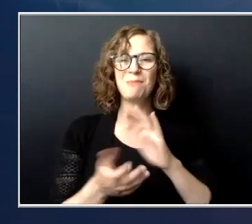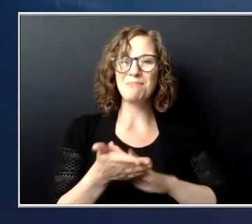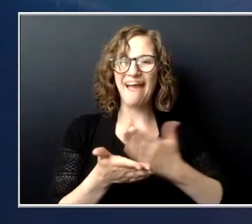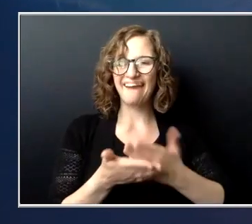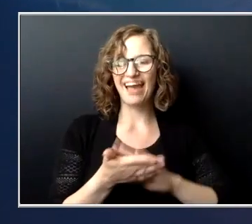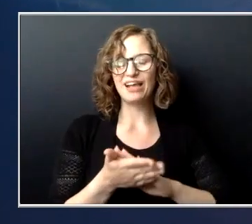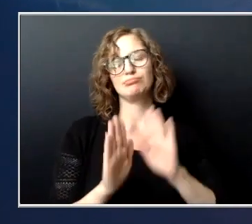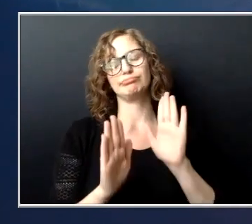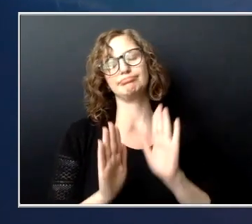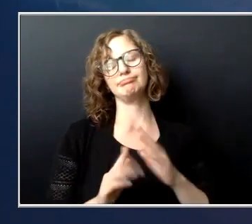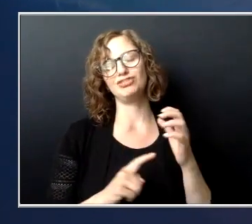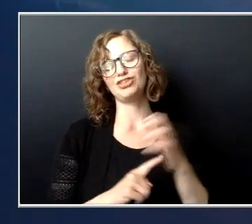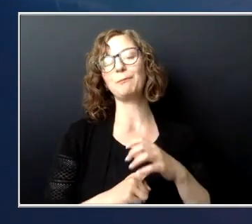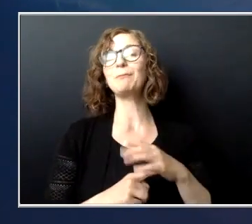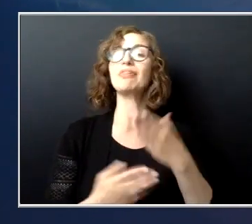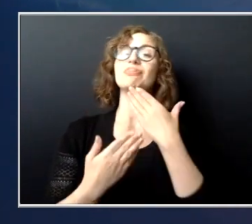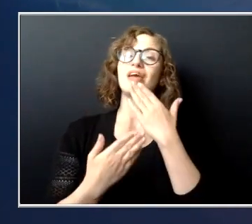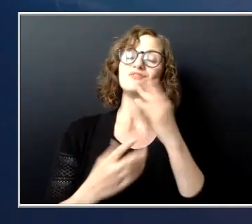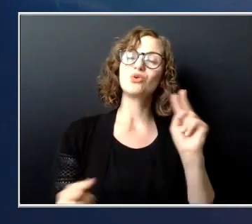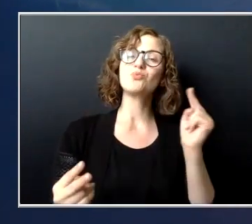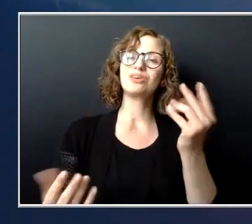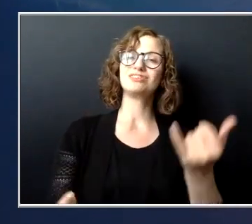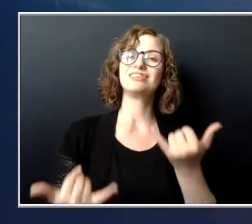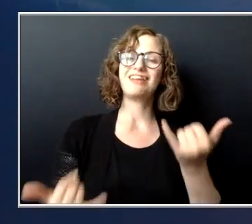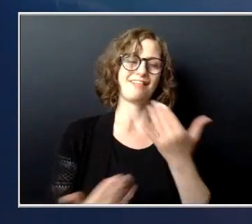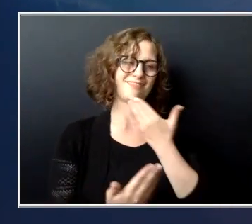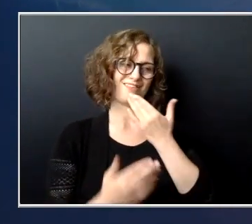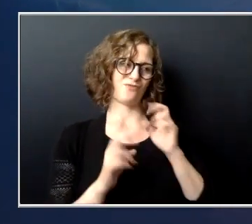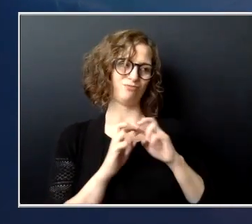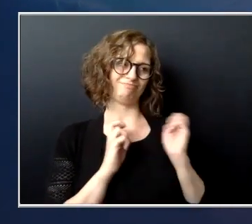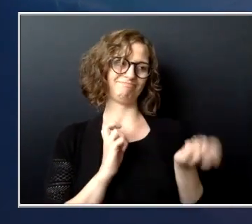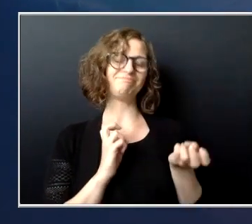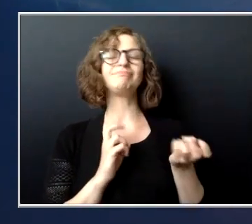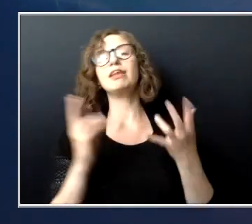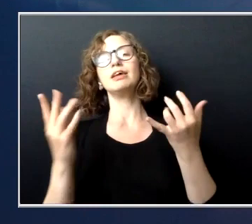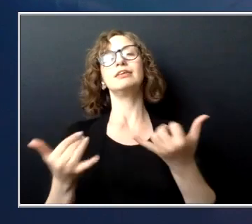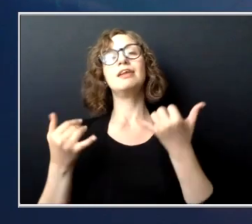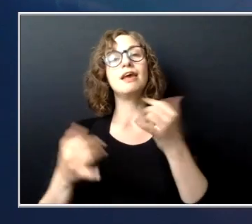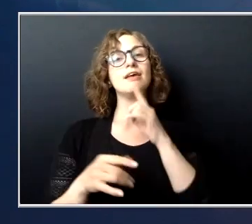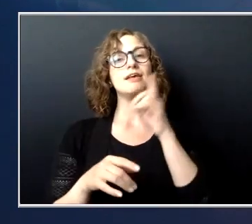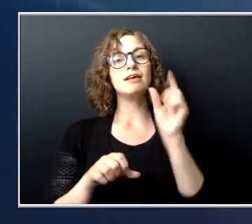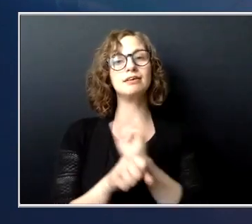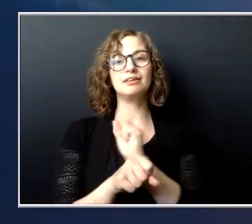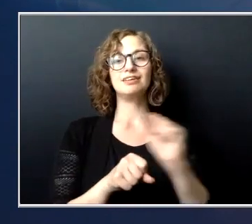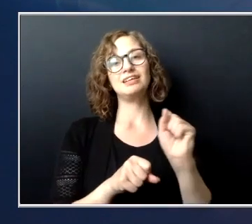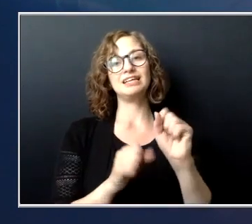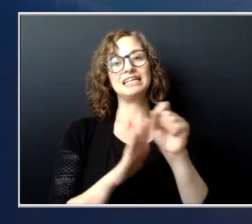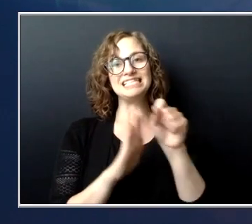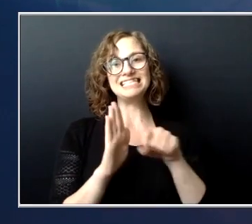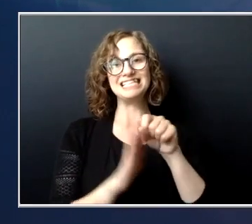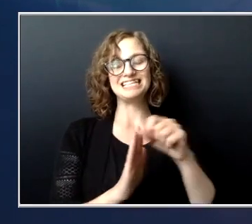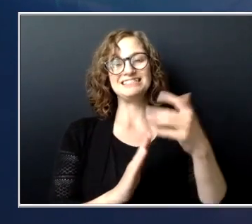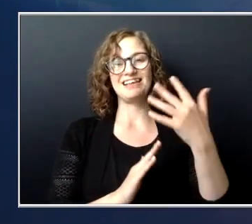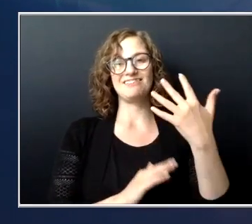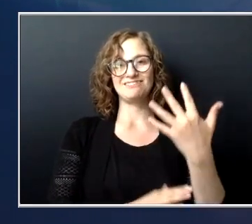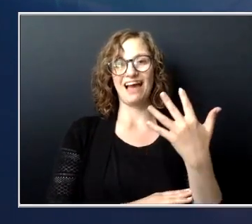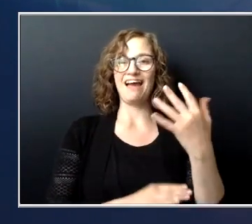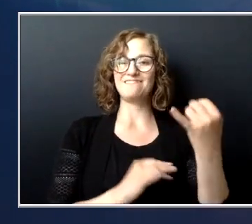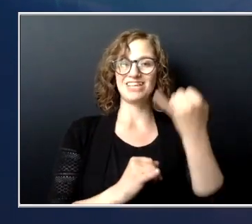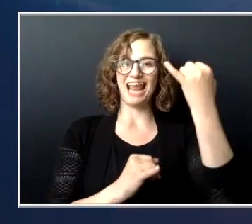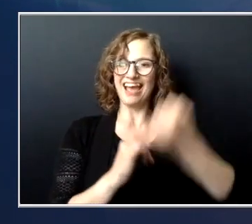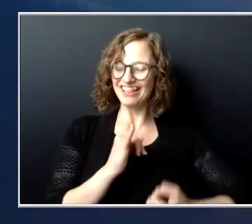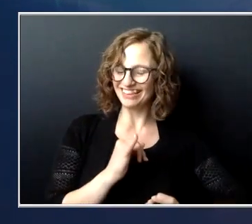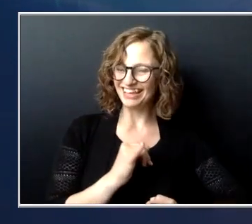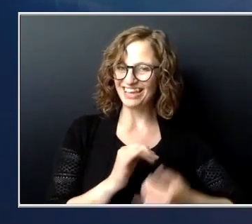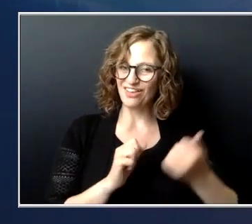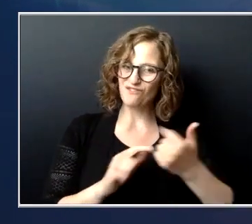with us today, and thank you to our whole panel. Today is actually the season 5 finale of All Things Heart, so for the next few